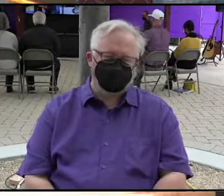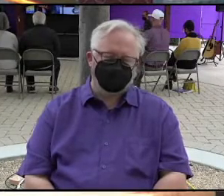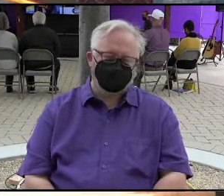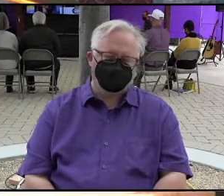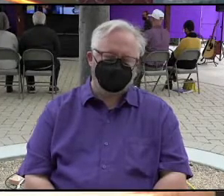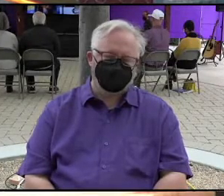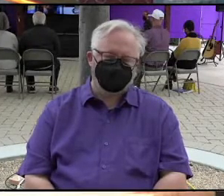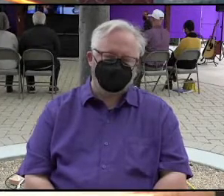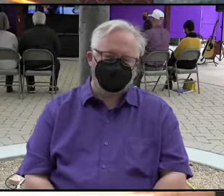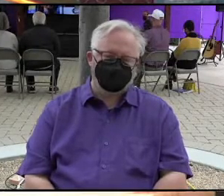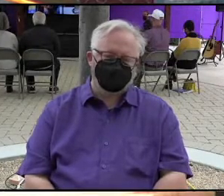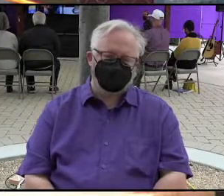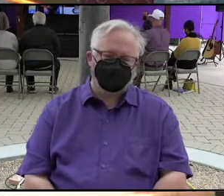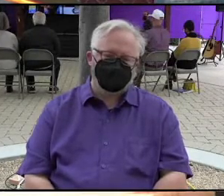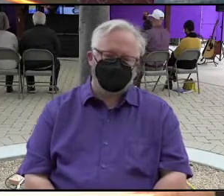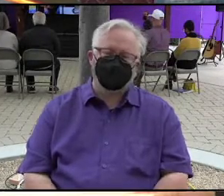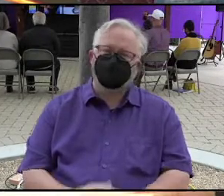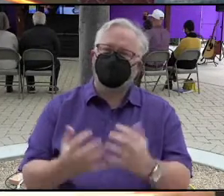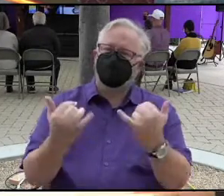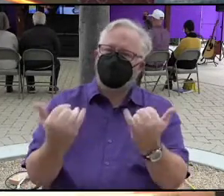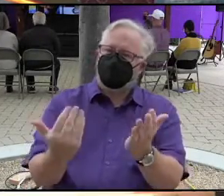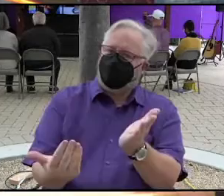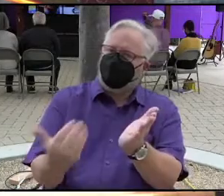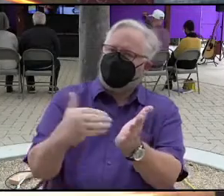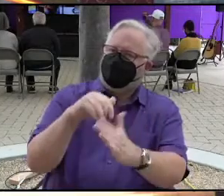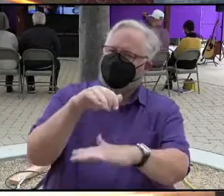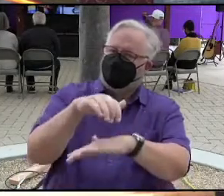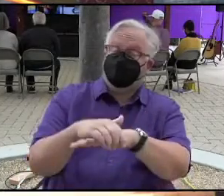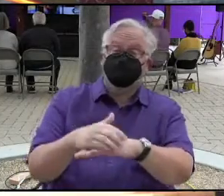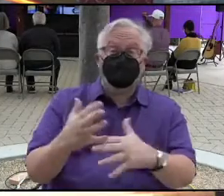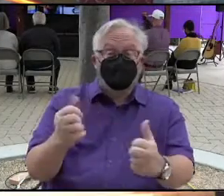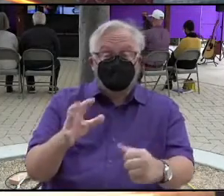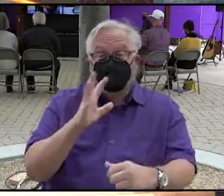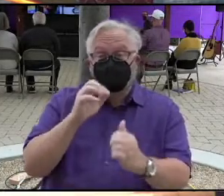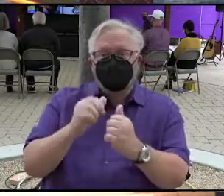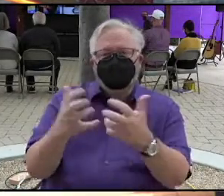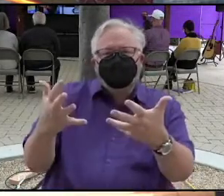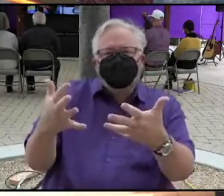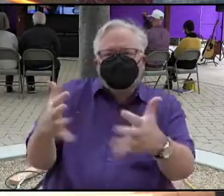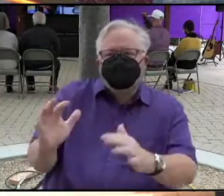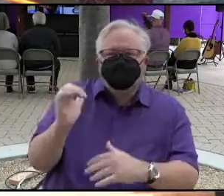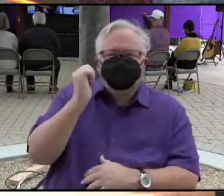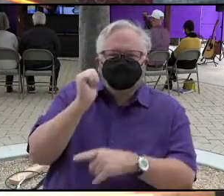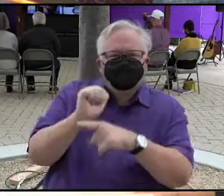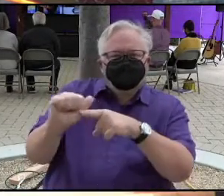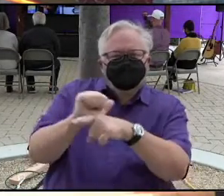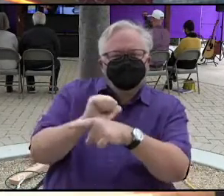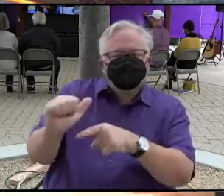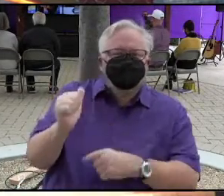nuestra comunidad. If you'd like to speak to one of our trained lay ministers after the service,